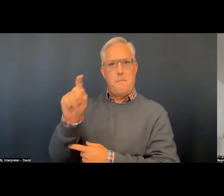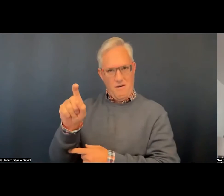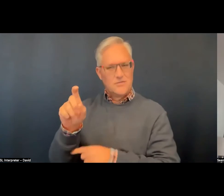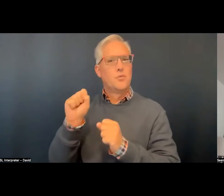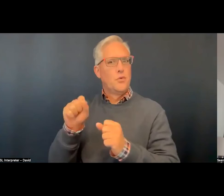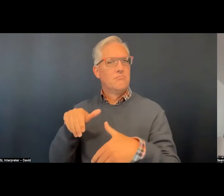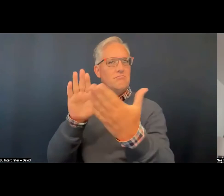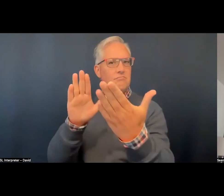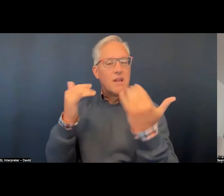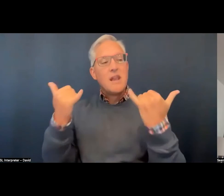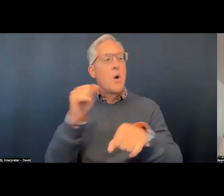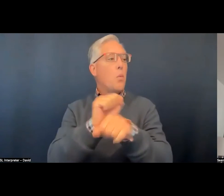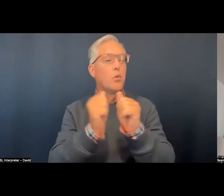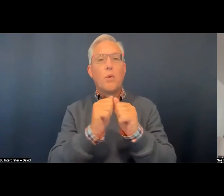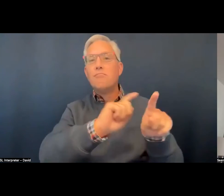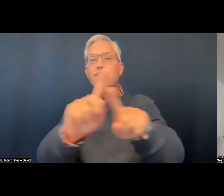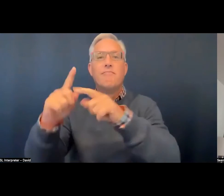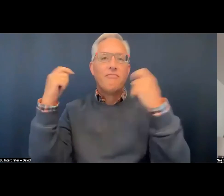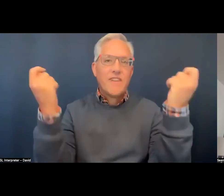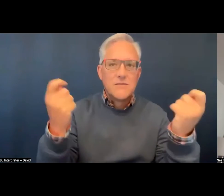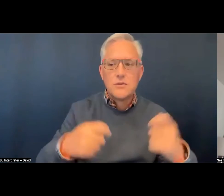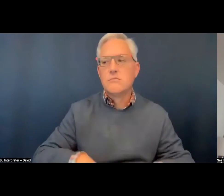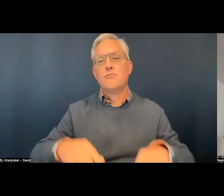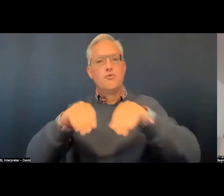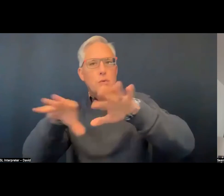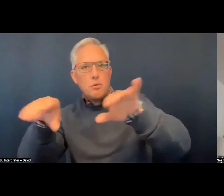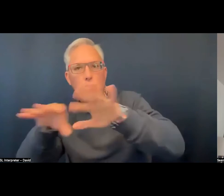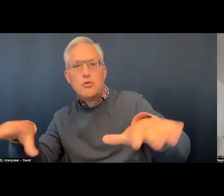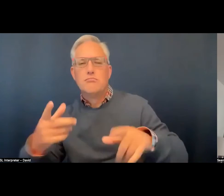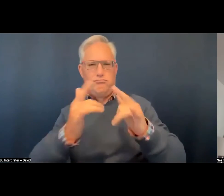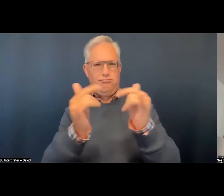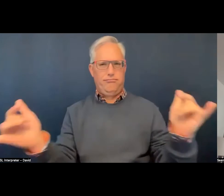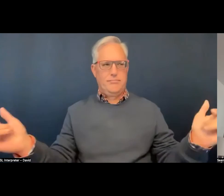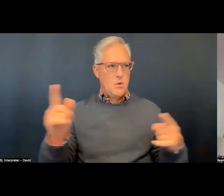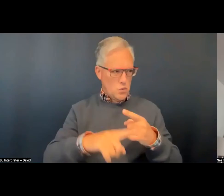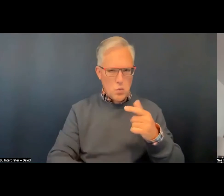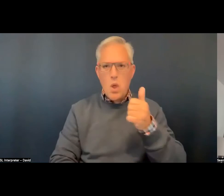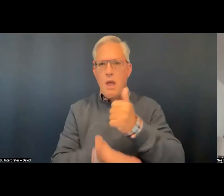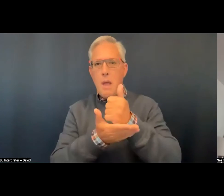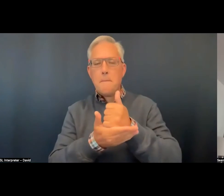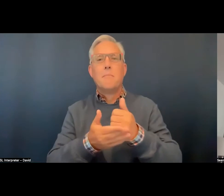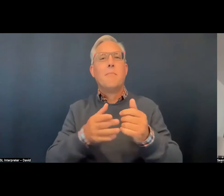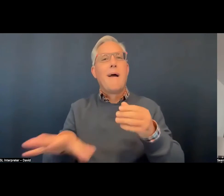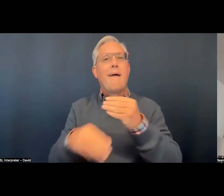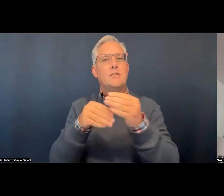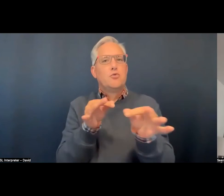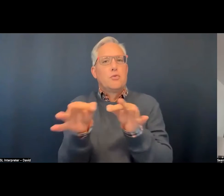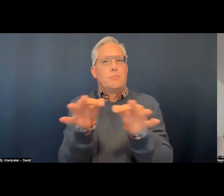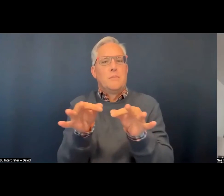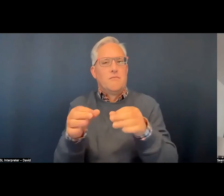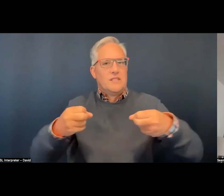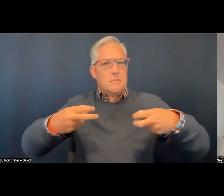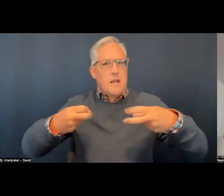distributors, festivals, filmmakers, venues, and various organizations to create descriptive subtitle files and